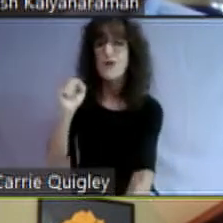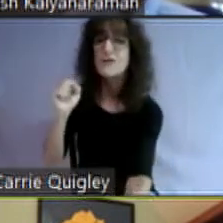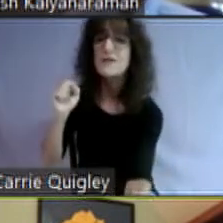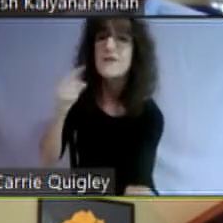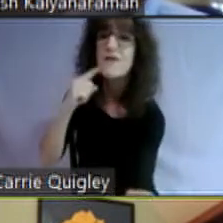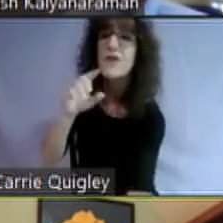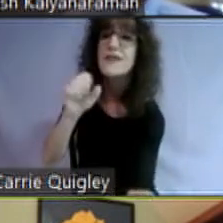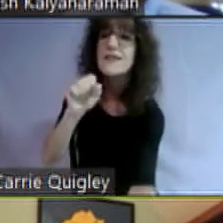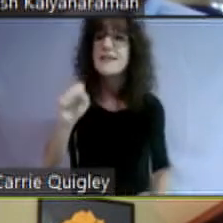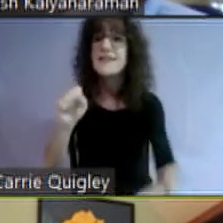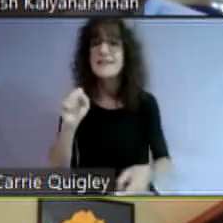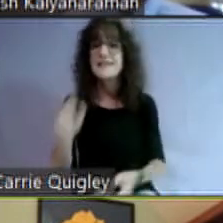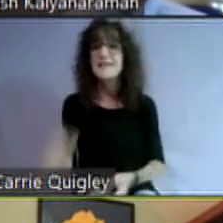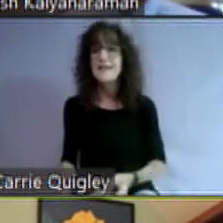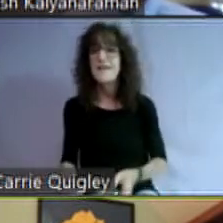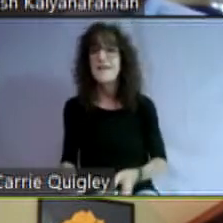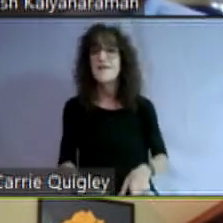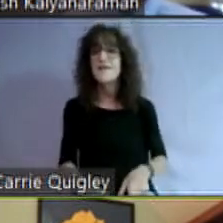3.